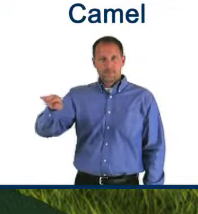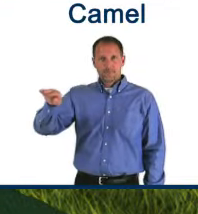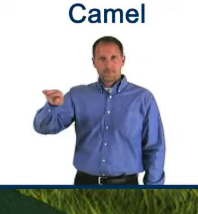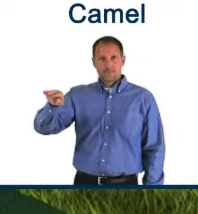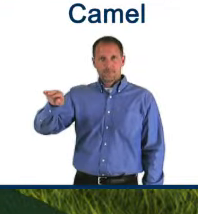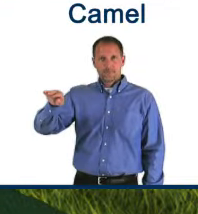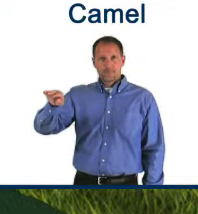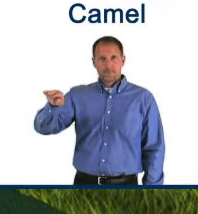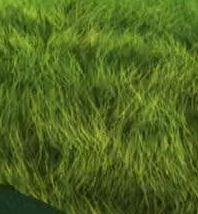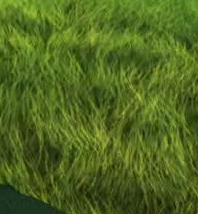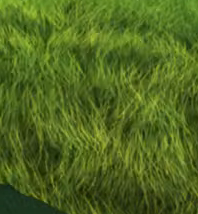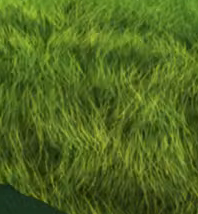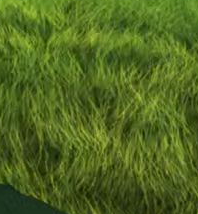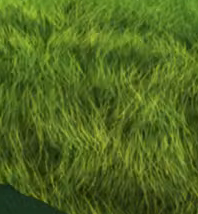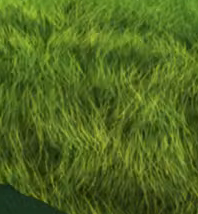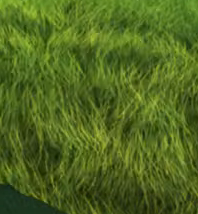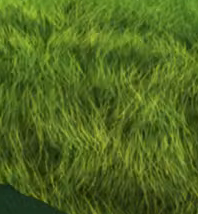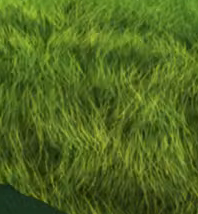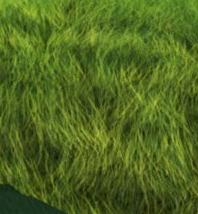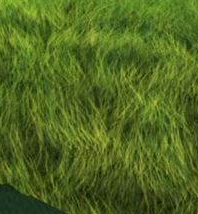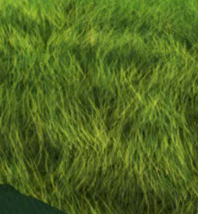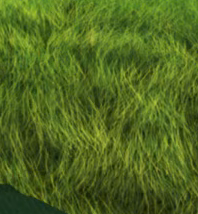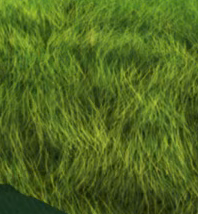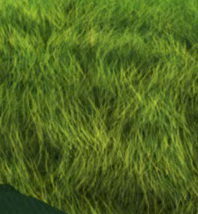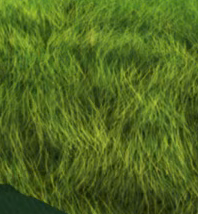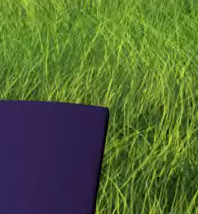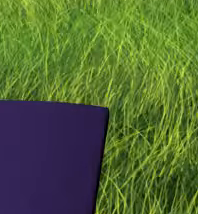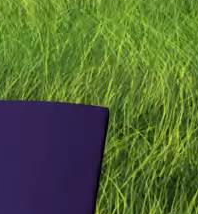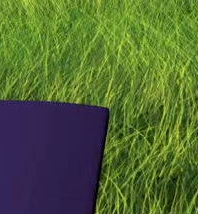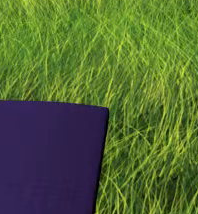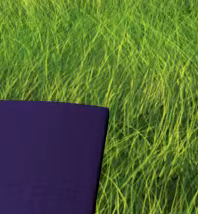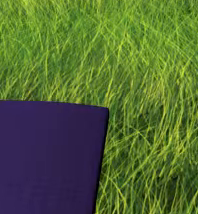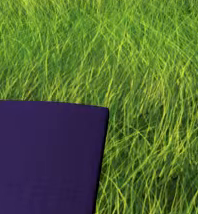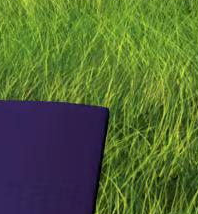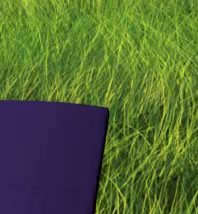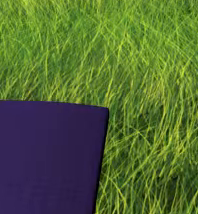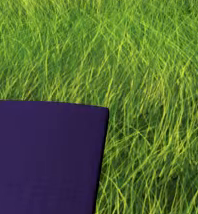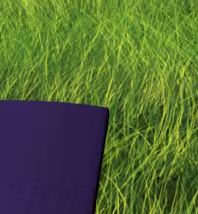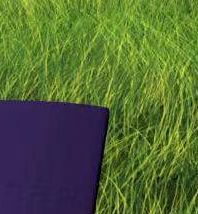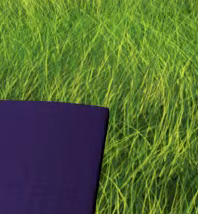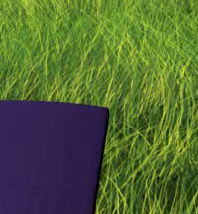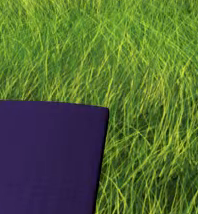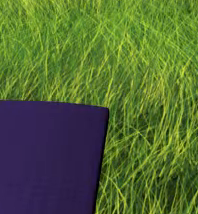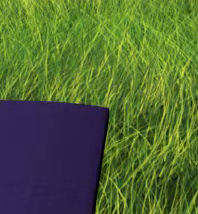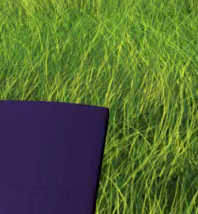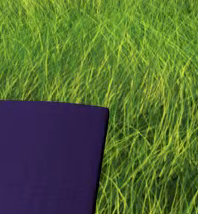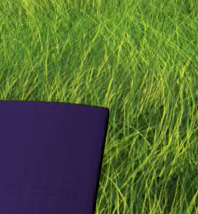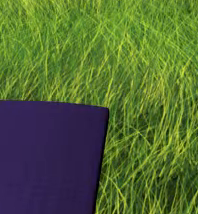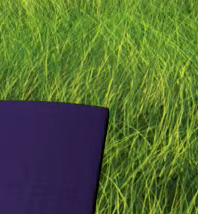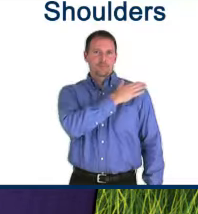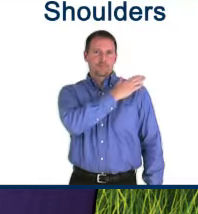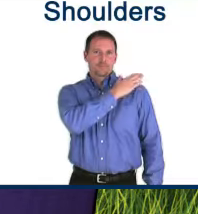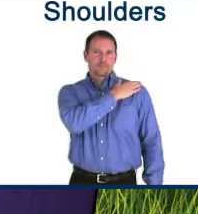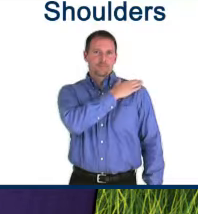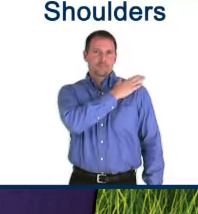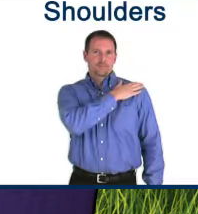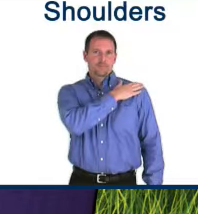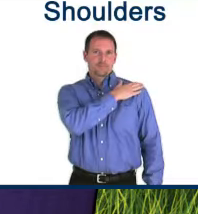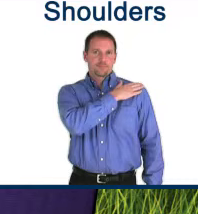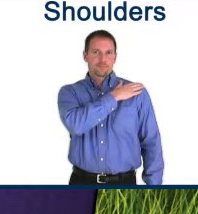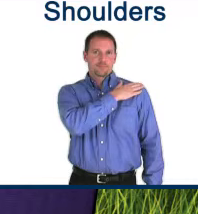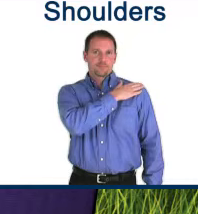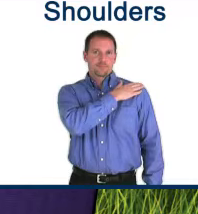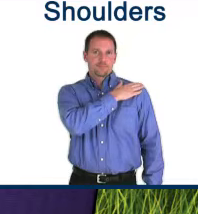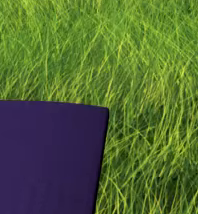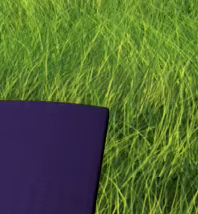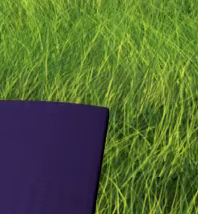pose. Let's do this one again. Ready? Put your hands on your heels and let your head and shoulders